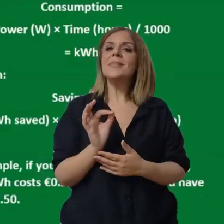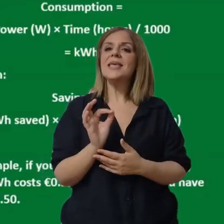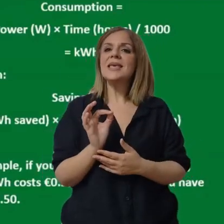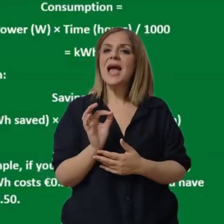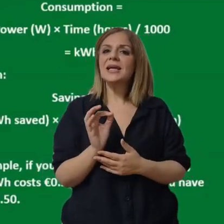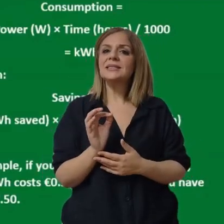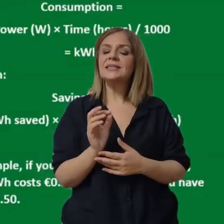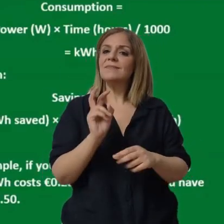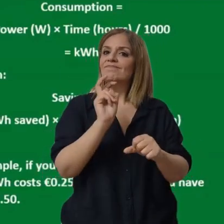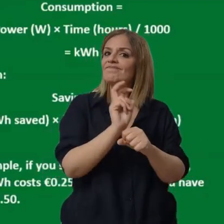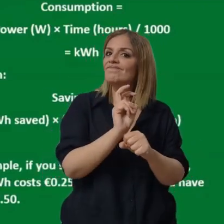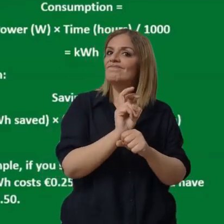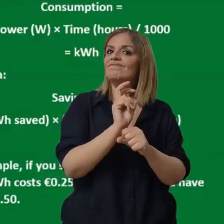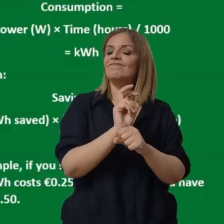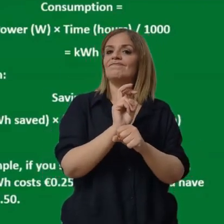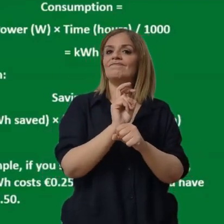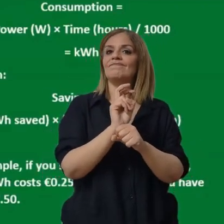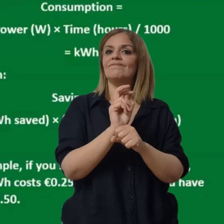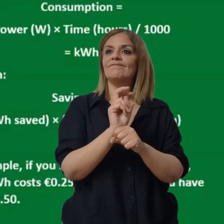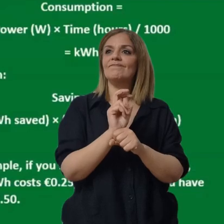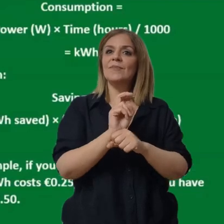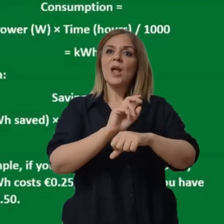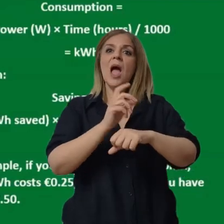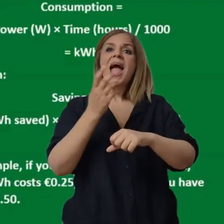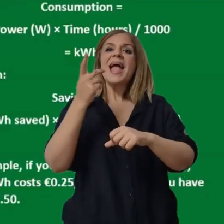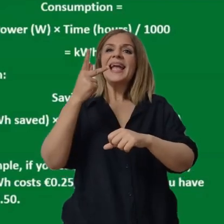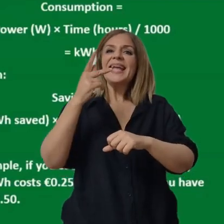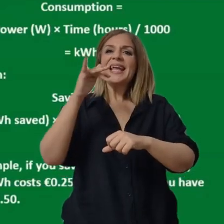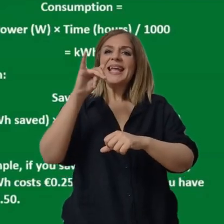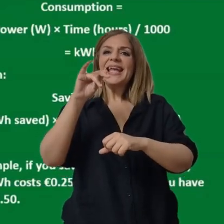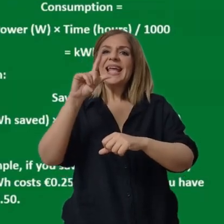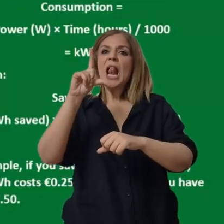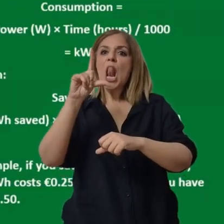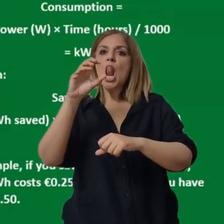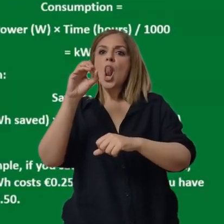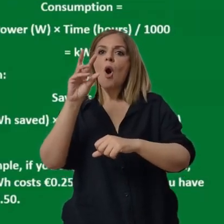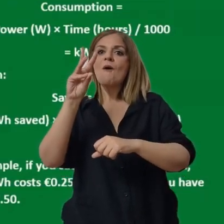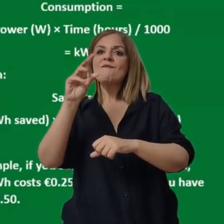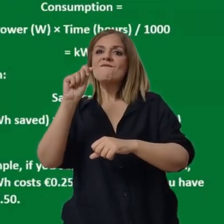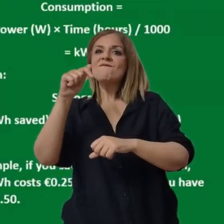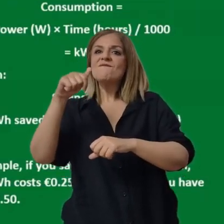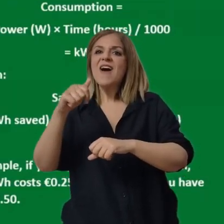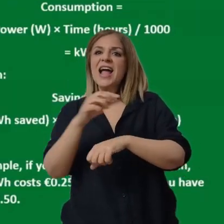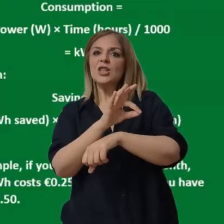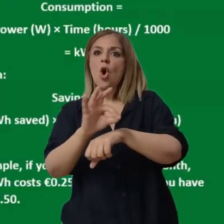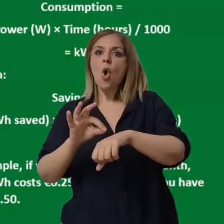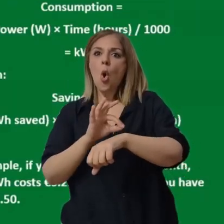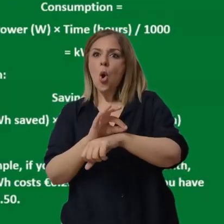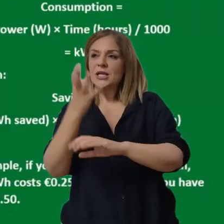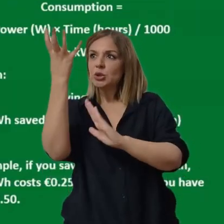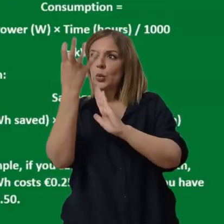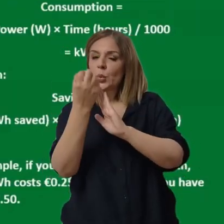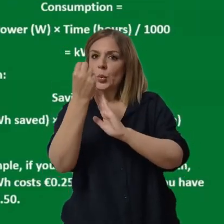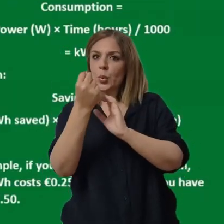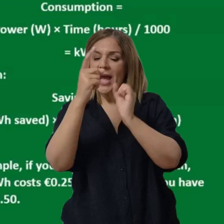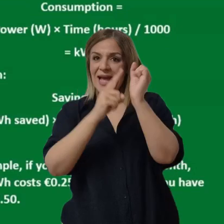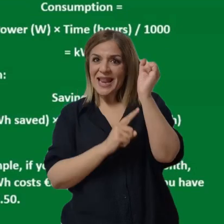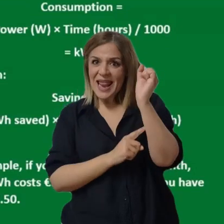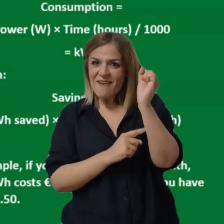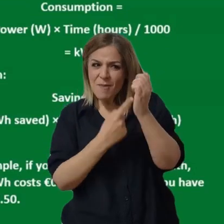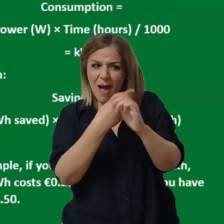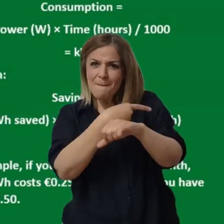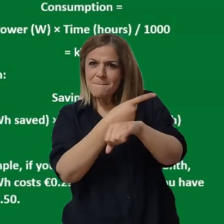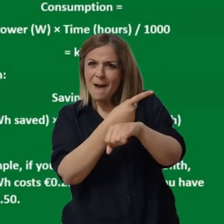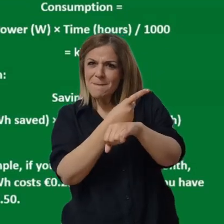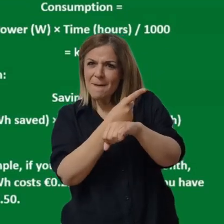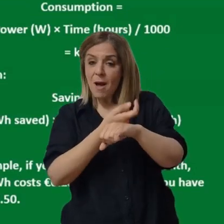to save kilowatt hour per month, for example, and you can also save money. So